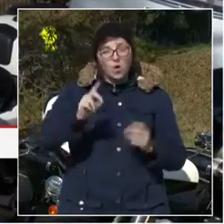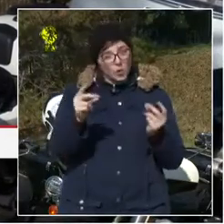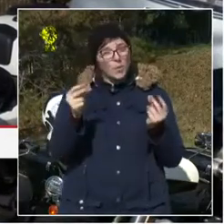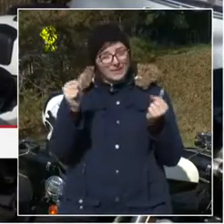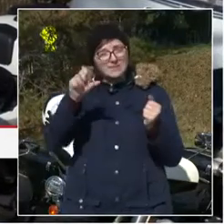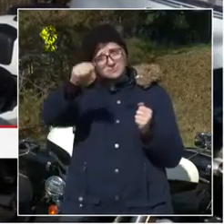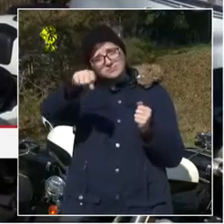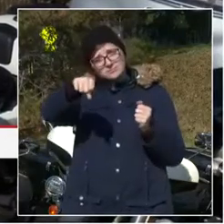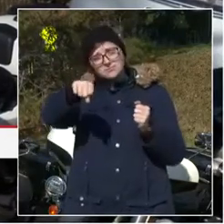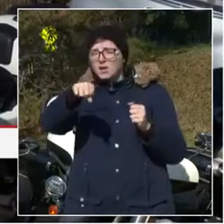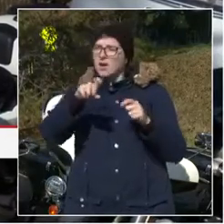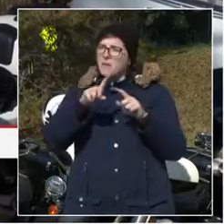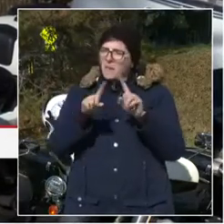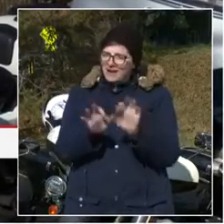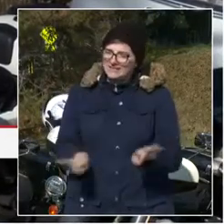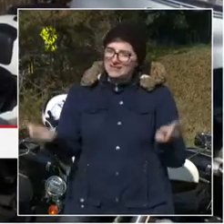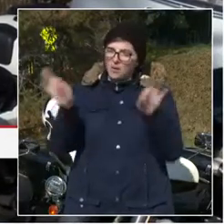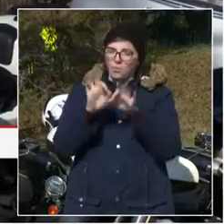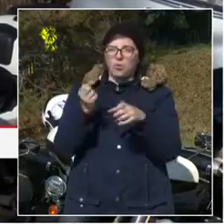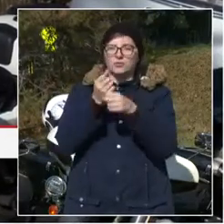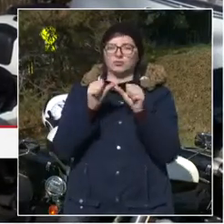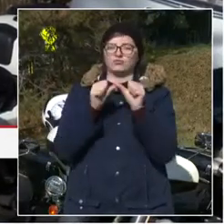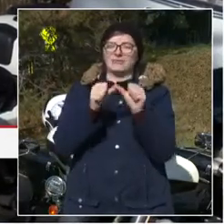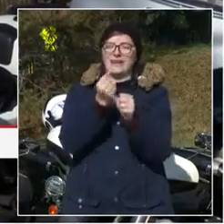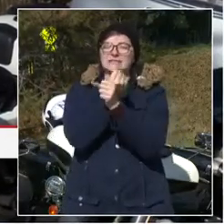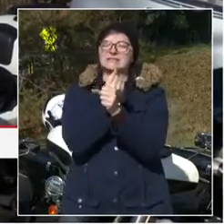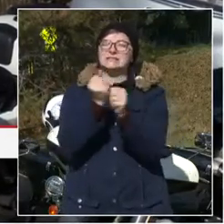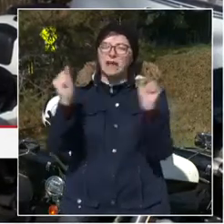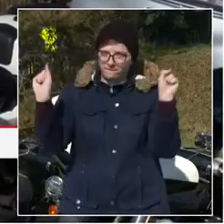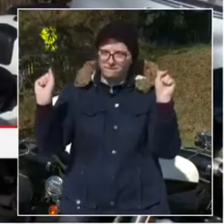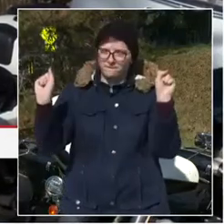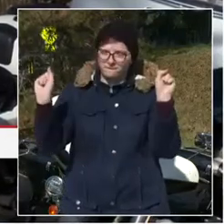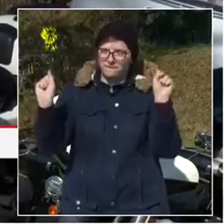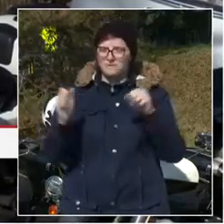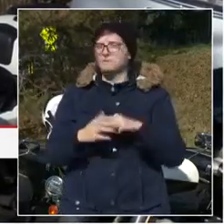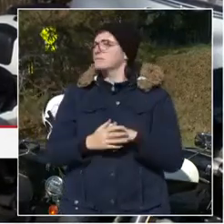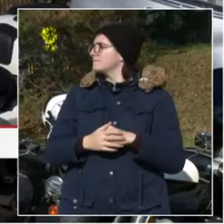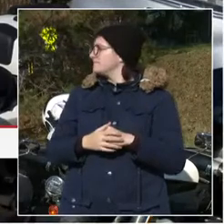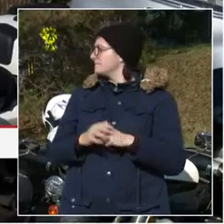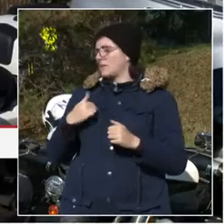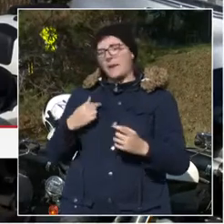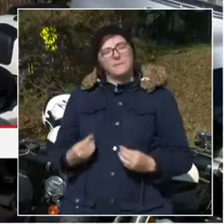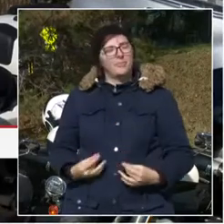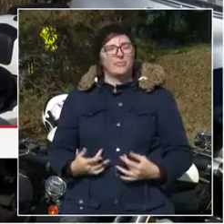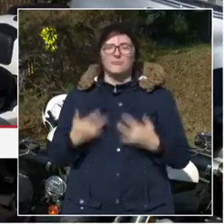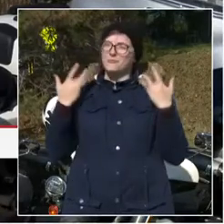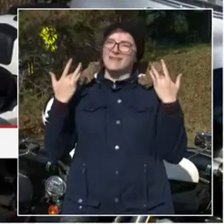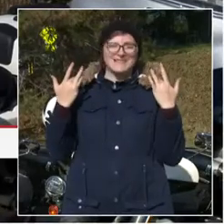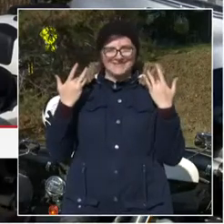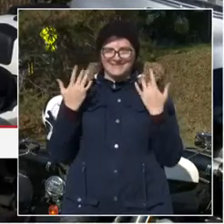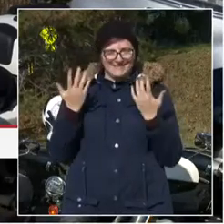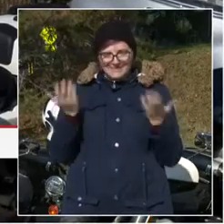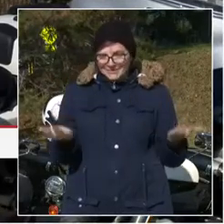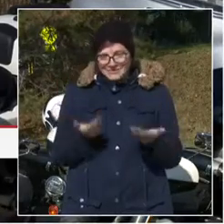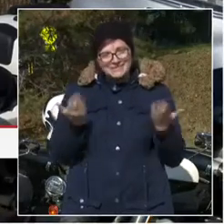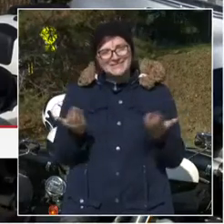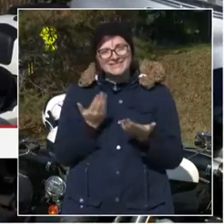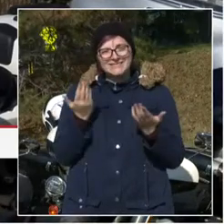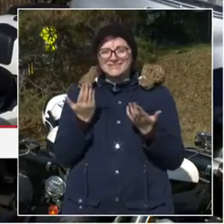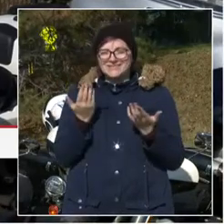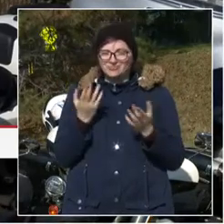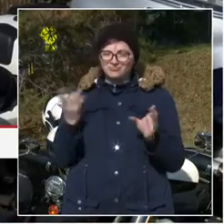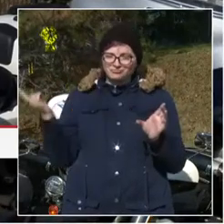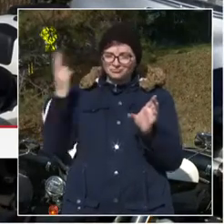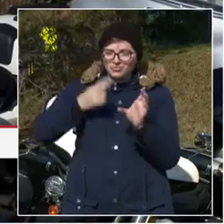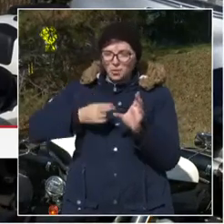more important to do it safely. And so I am thrilled to be here to join members of